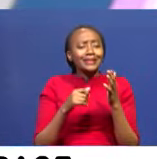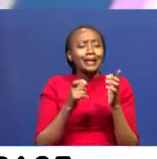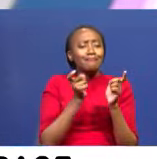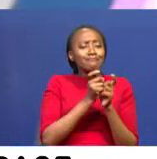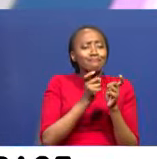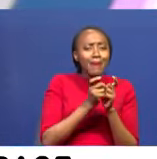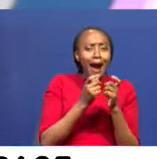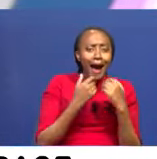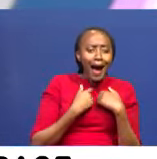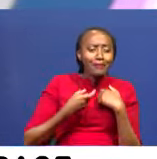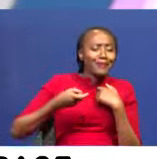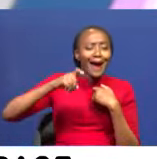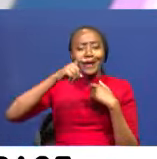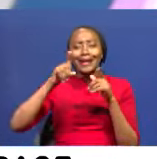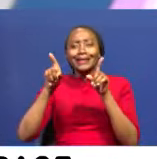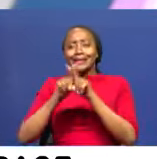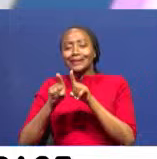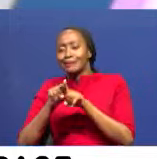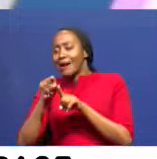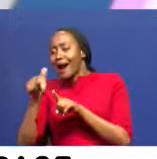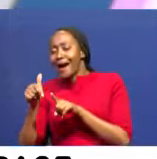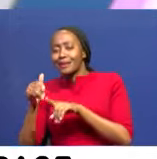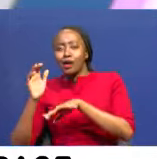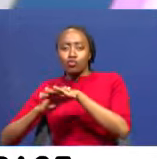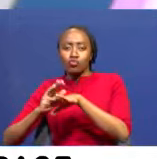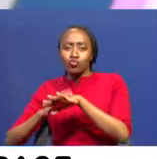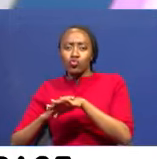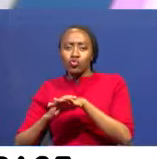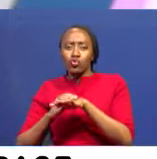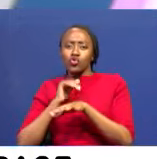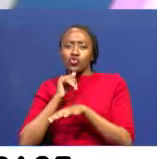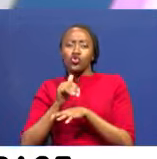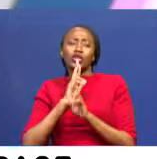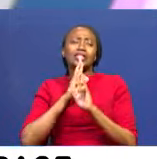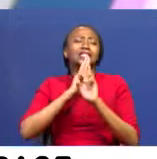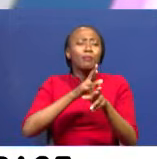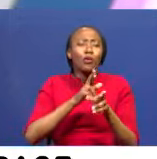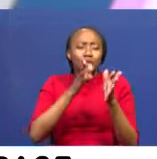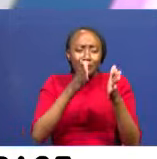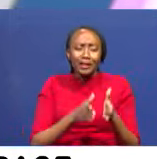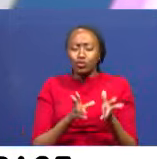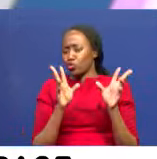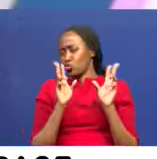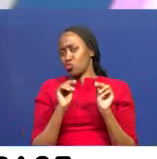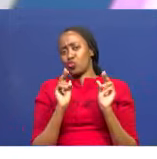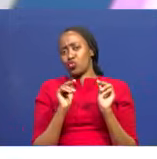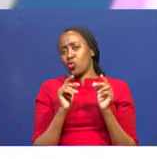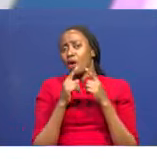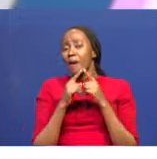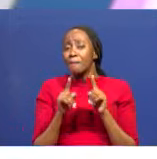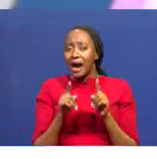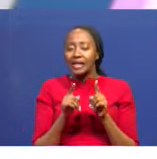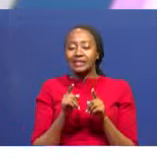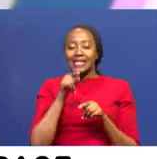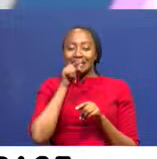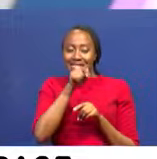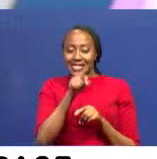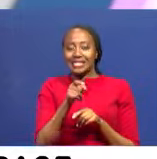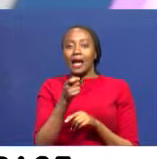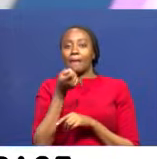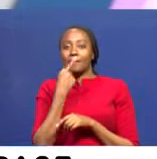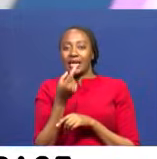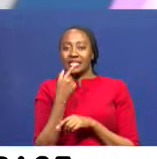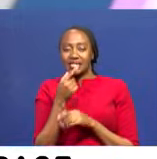our population. So it's not like you're reporting so that unashtaki mtu. Sometimes if it needs to be acted upon, like now